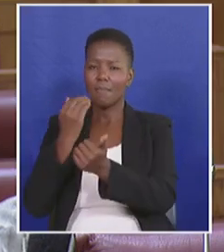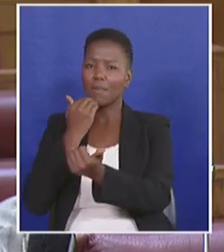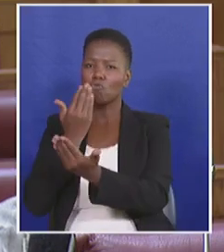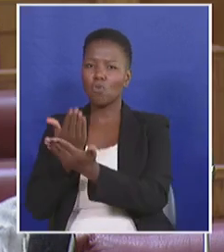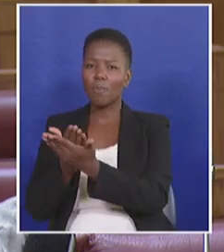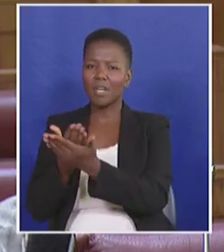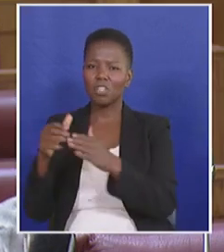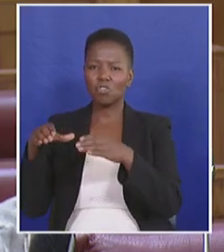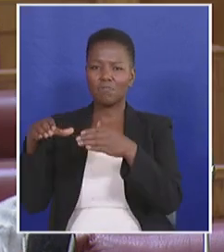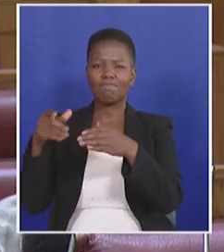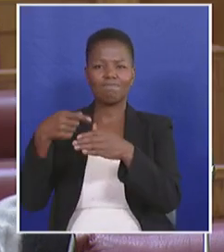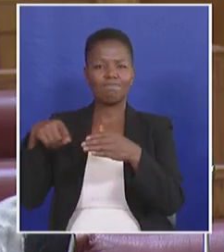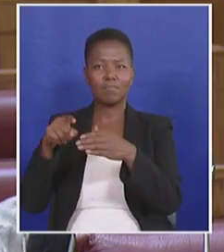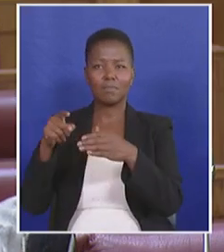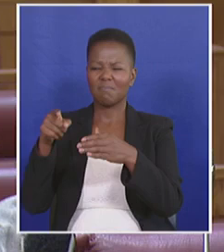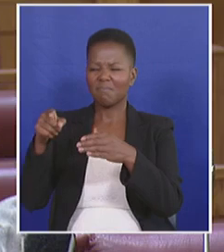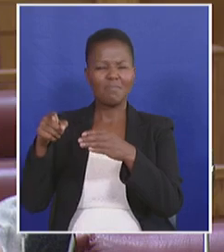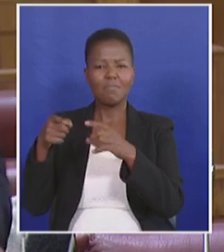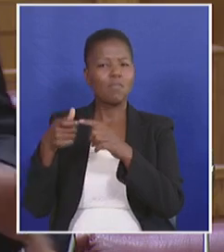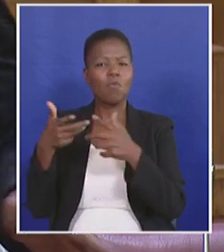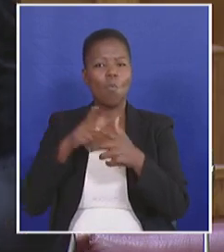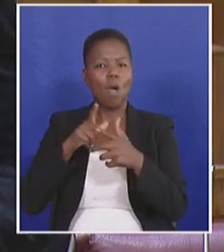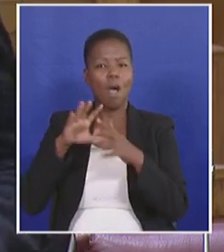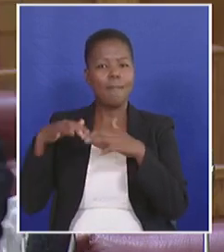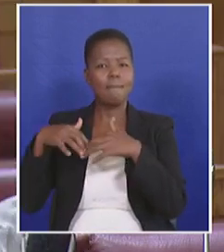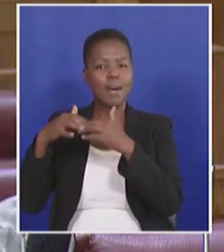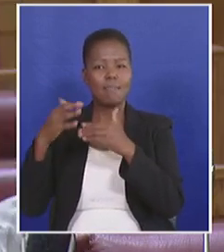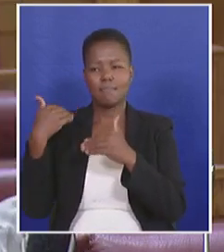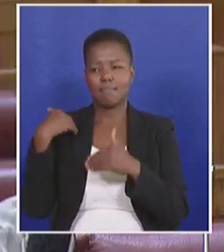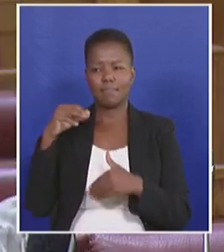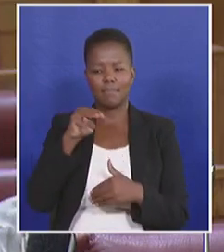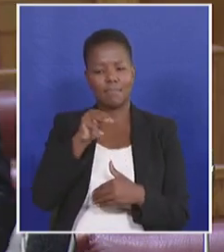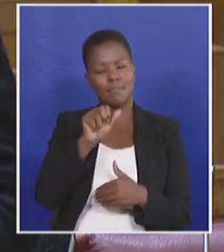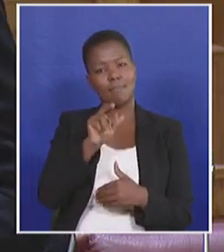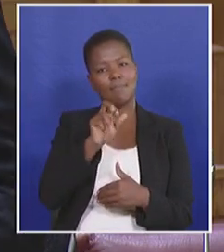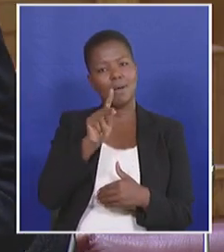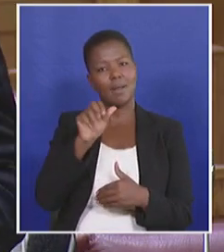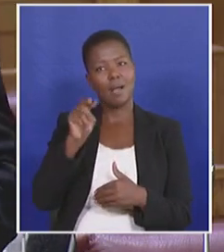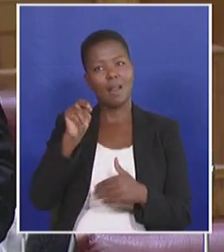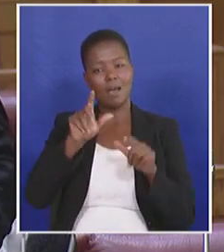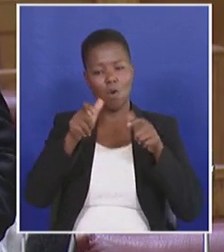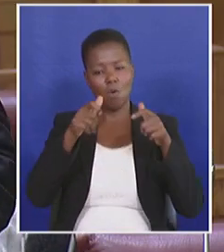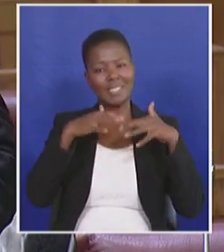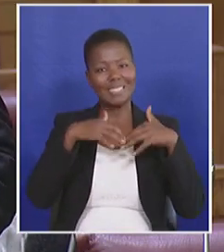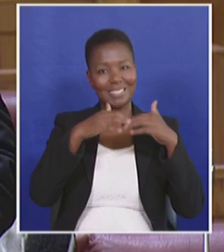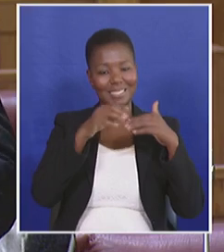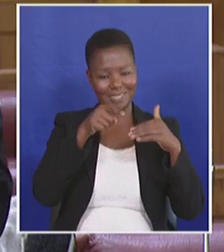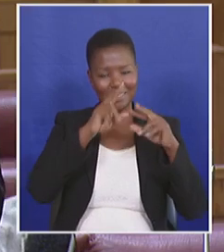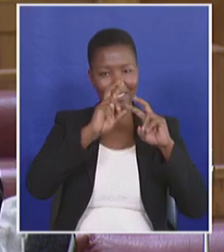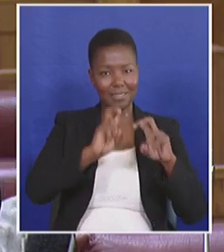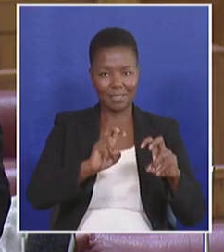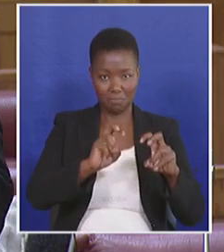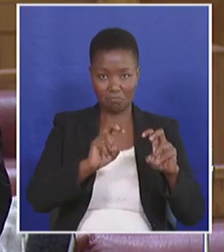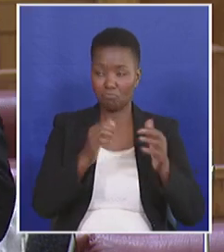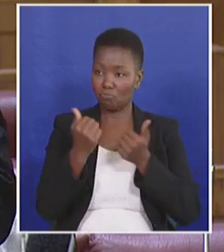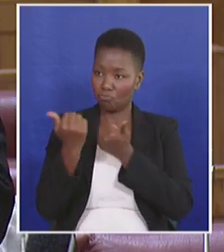of the Marikana Commission, we have acted. We have started some work in that regard.